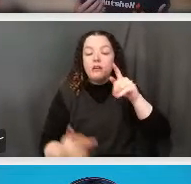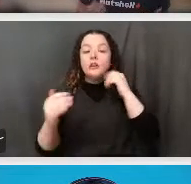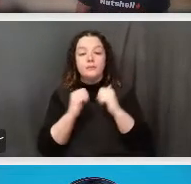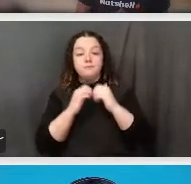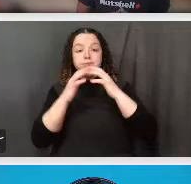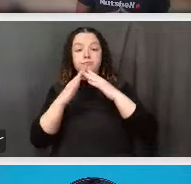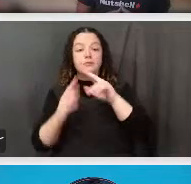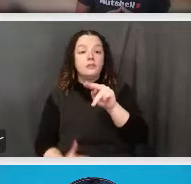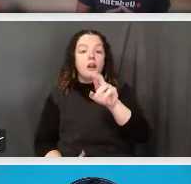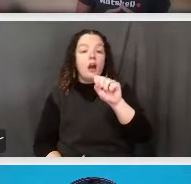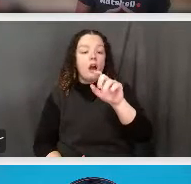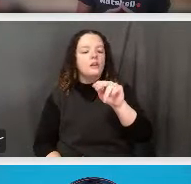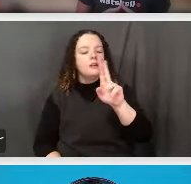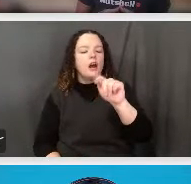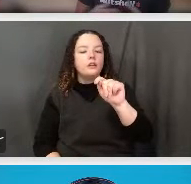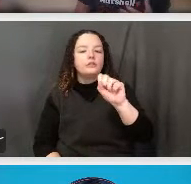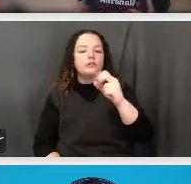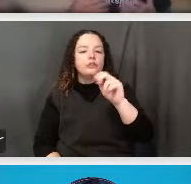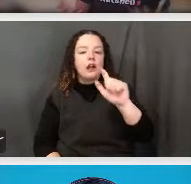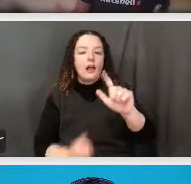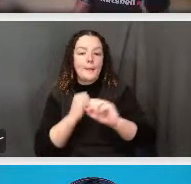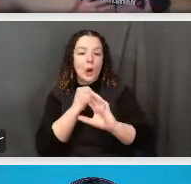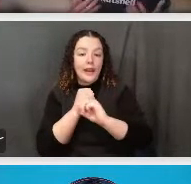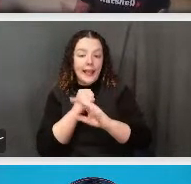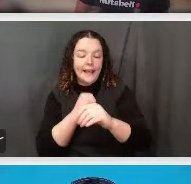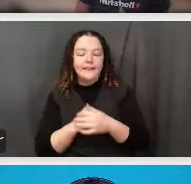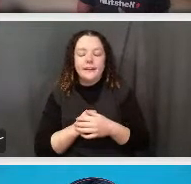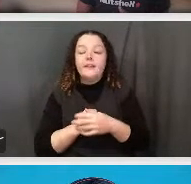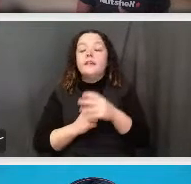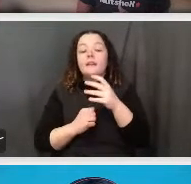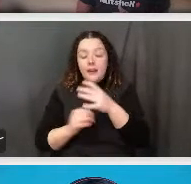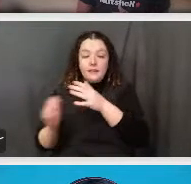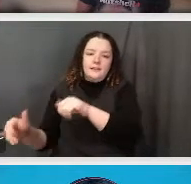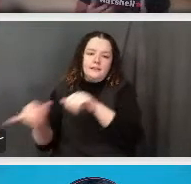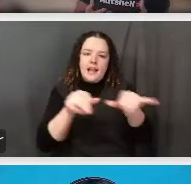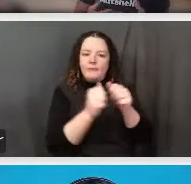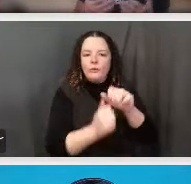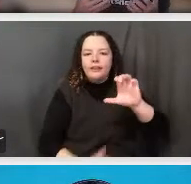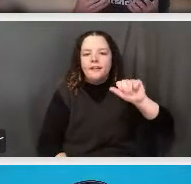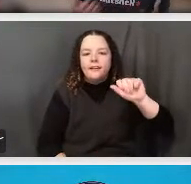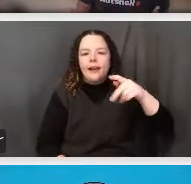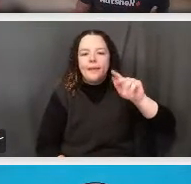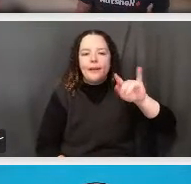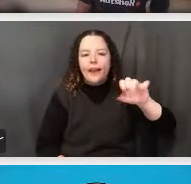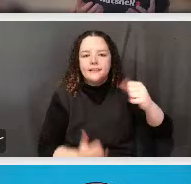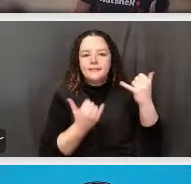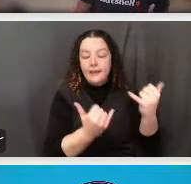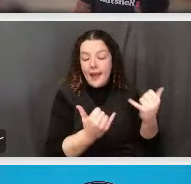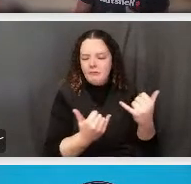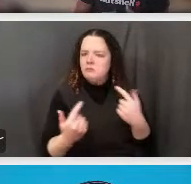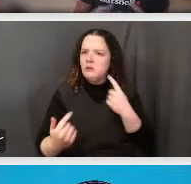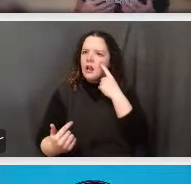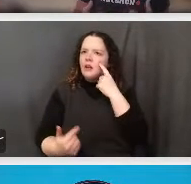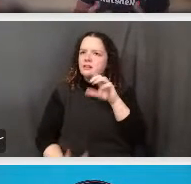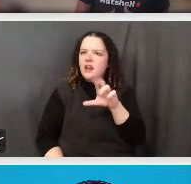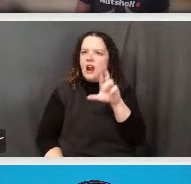Nutshell Marketing. And Nutshell Marketing was and is the same as Nutshell Campaigns today. And we figured, hey, the CRM is the place where you